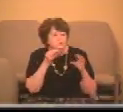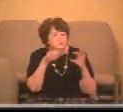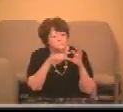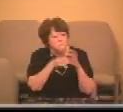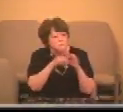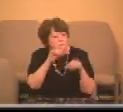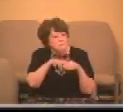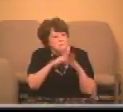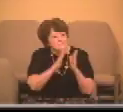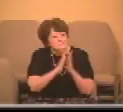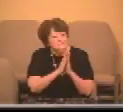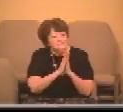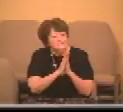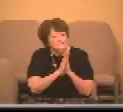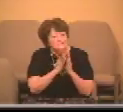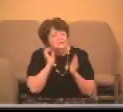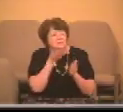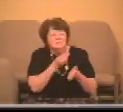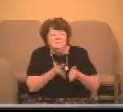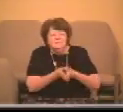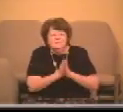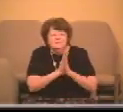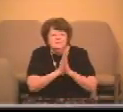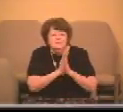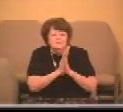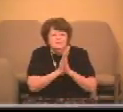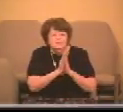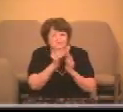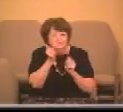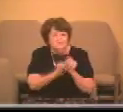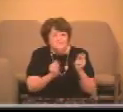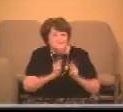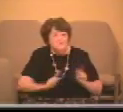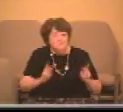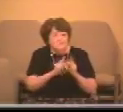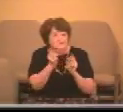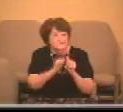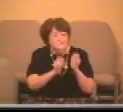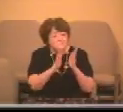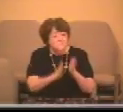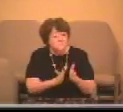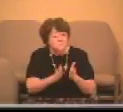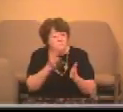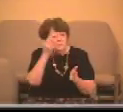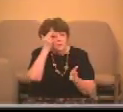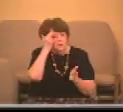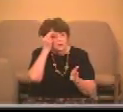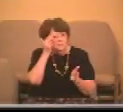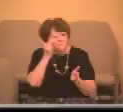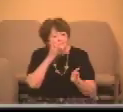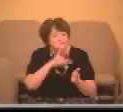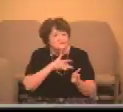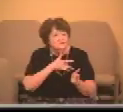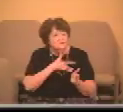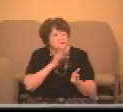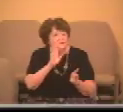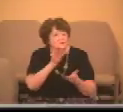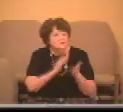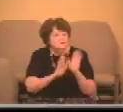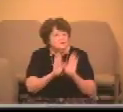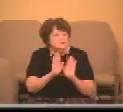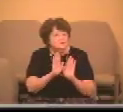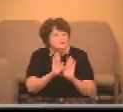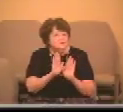today. And we ask that every place and every person might know the touch of your hand.